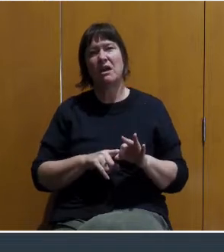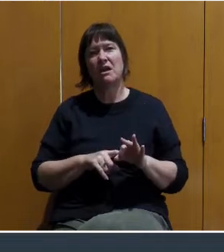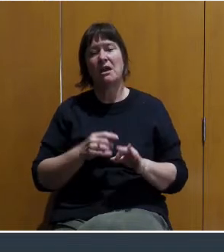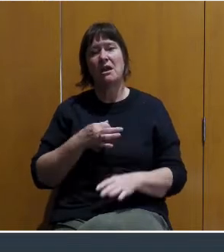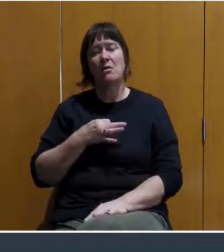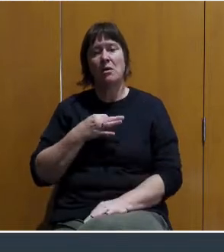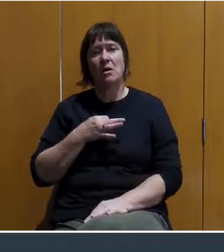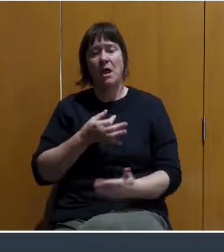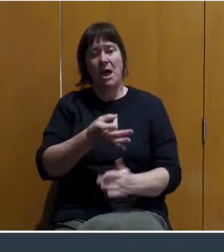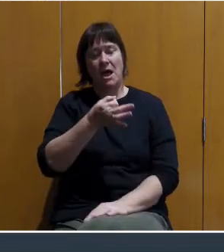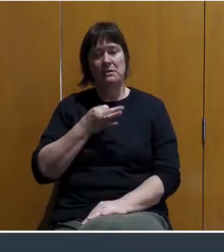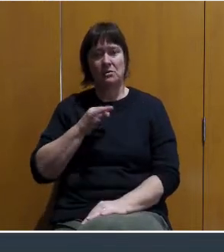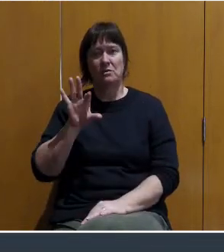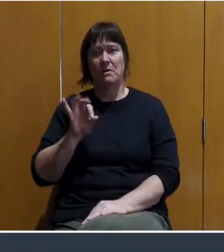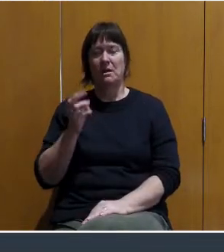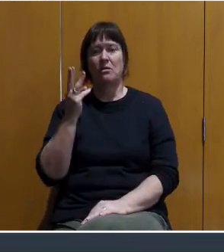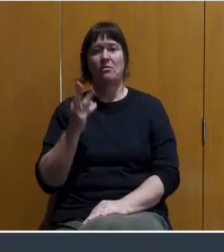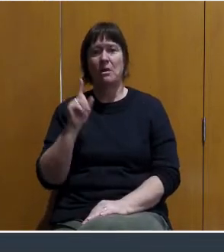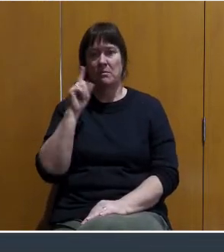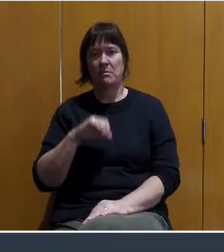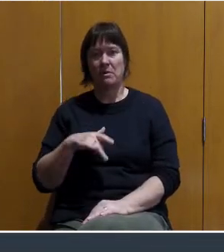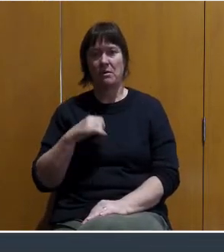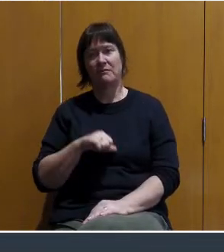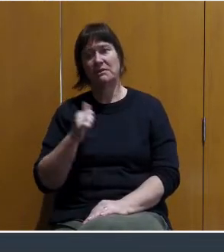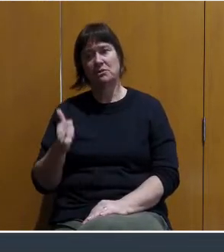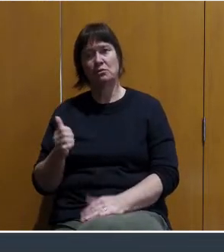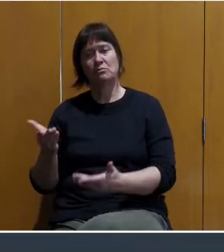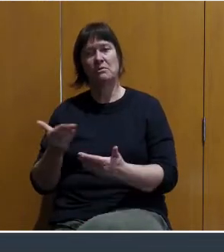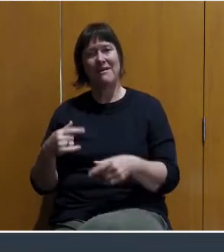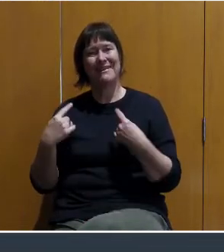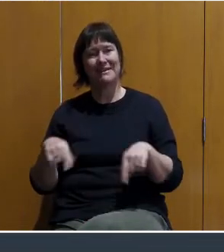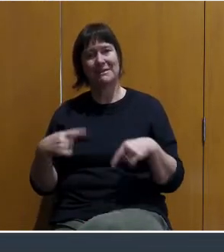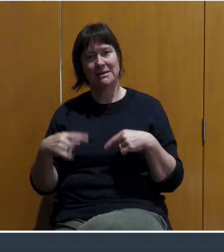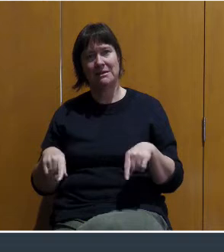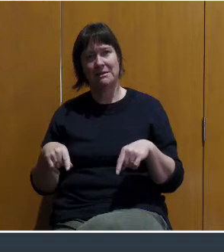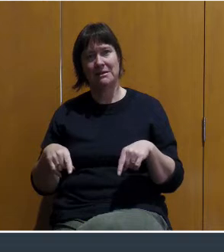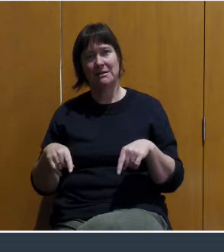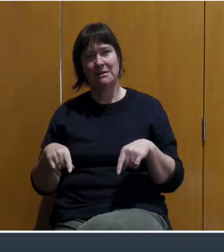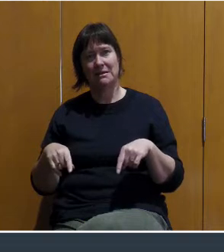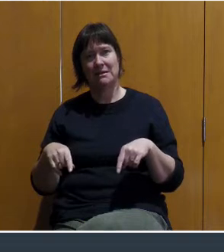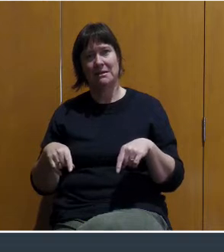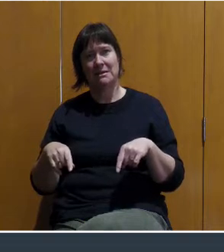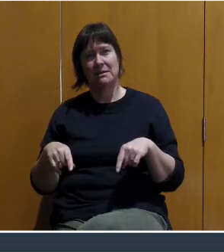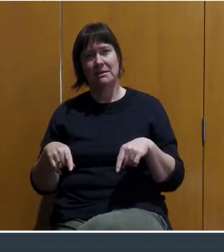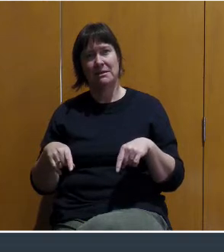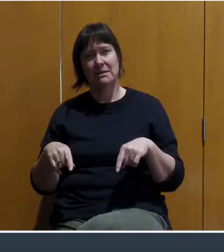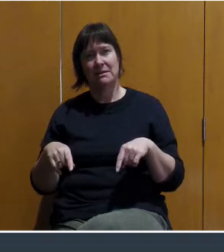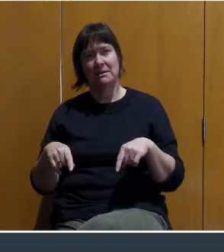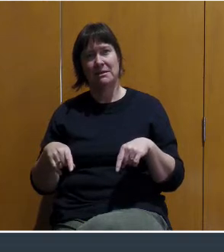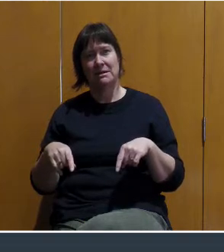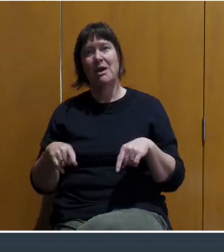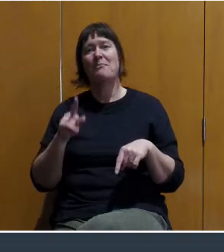nominate 3 neighbours that give consent, and then it's more important for us when we're doing the inquiries, the neighbours that weren't